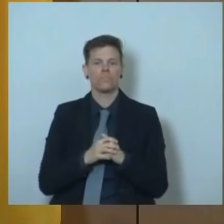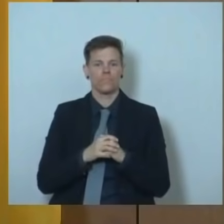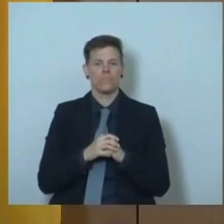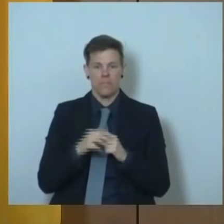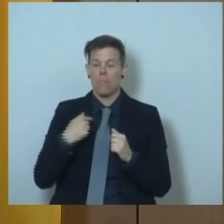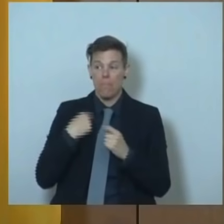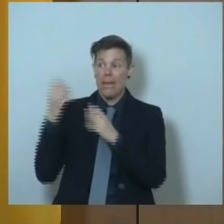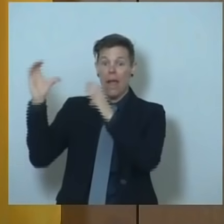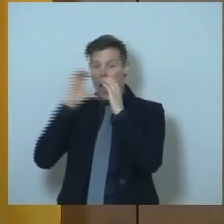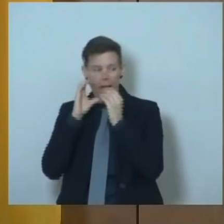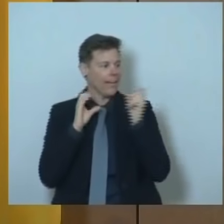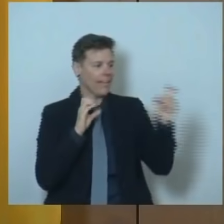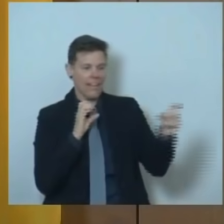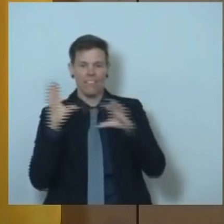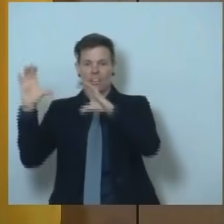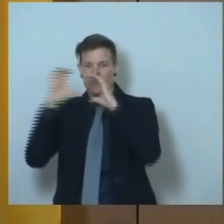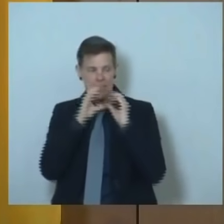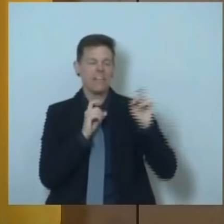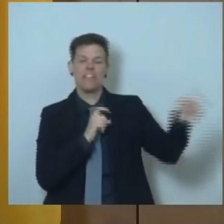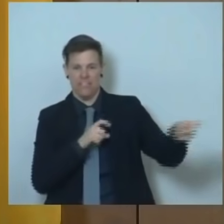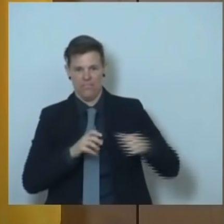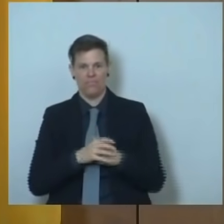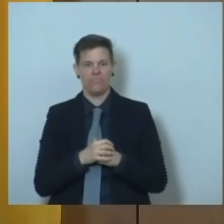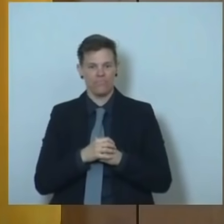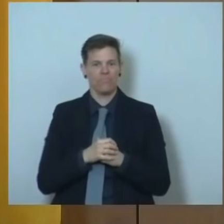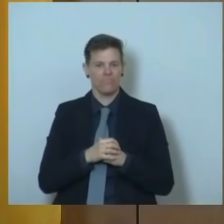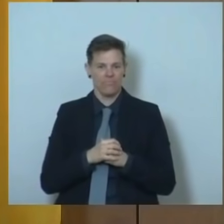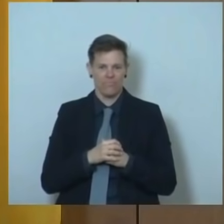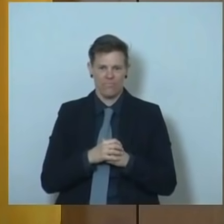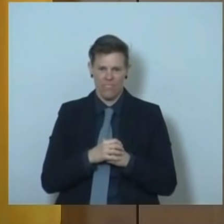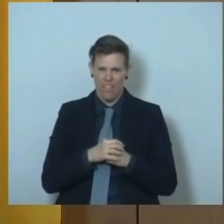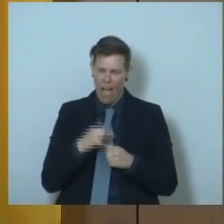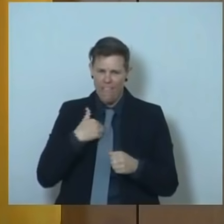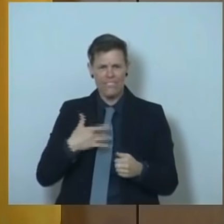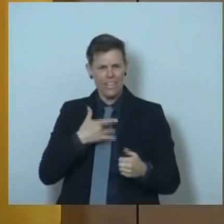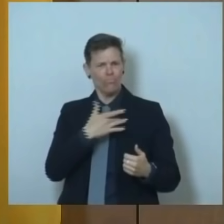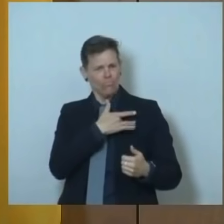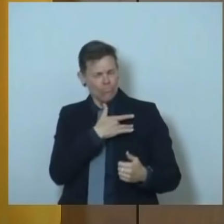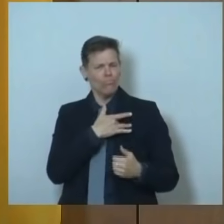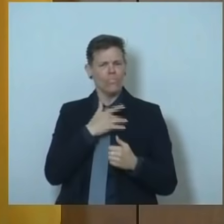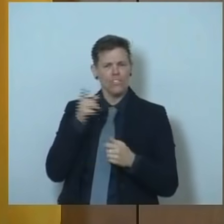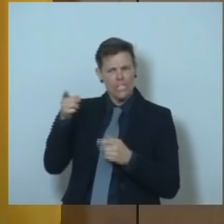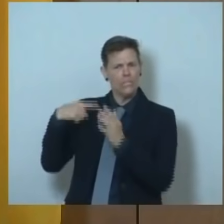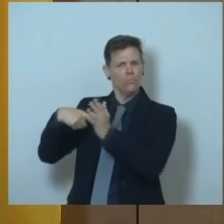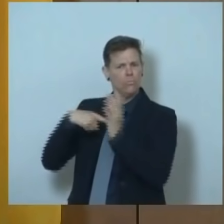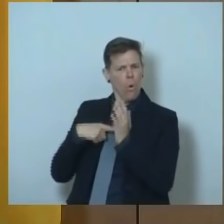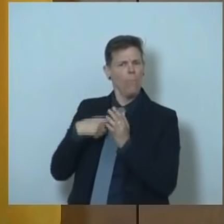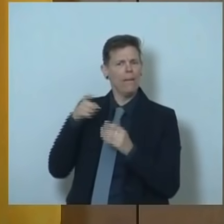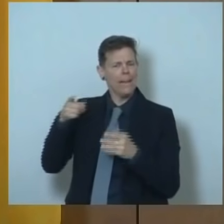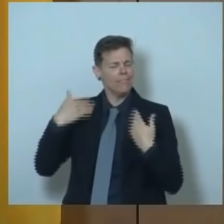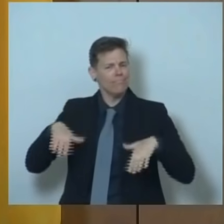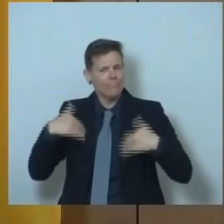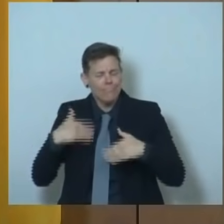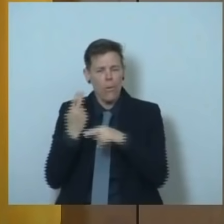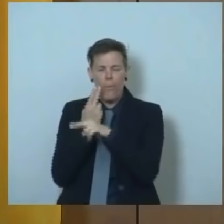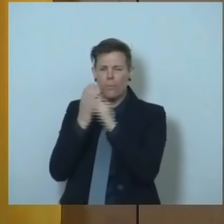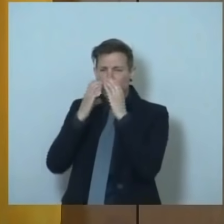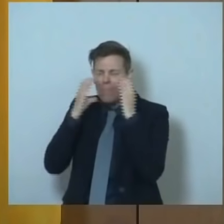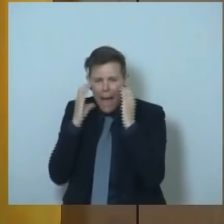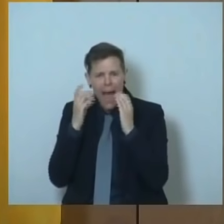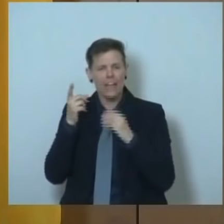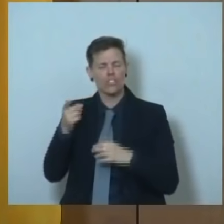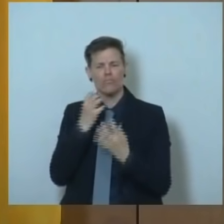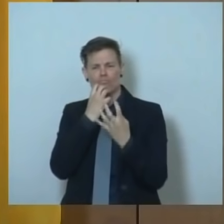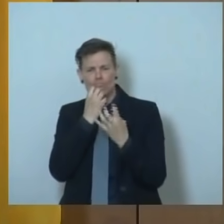means it means a lot to me that you're demonstrating that you're wearing these masks, that you're an effective